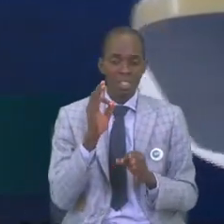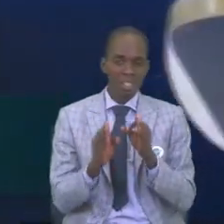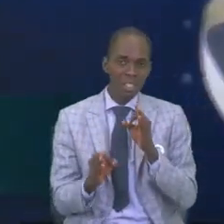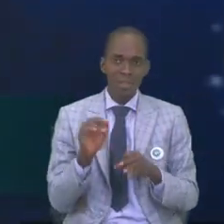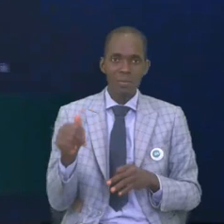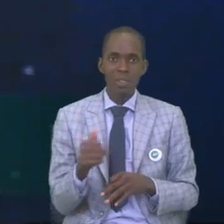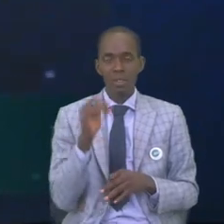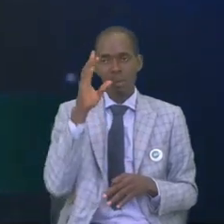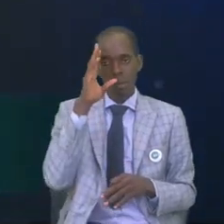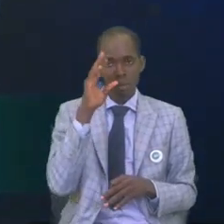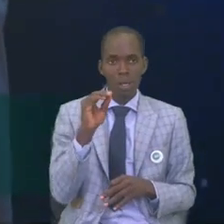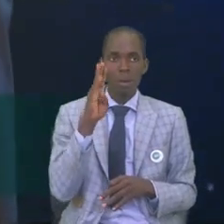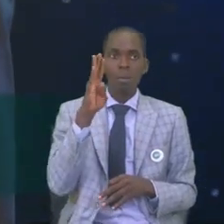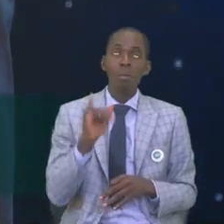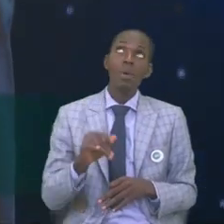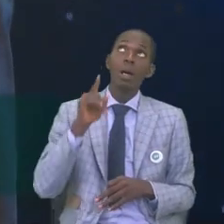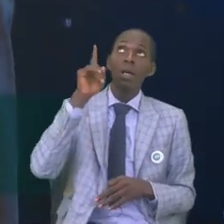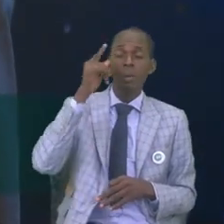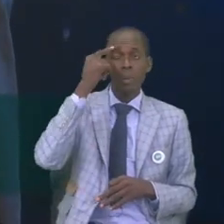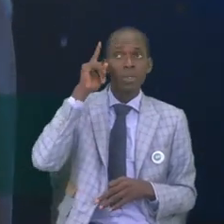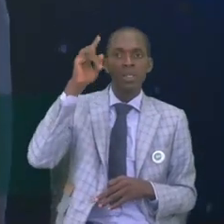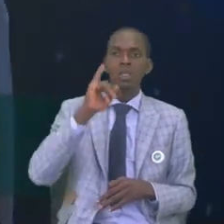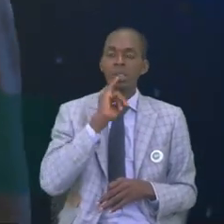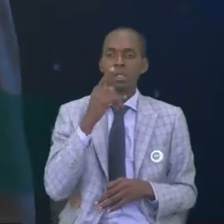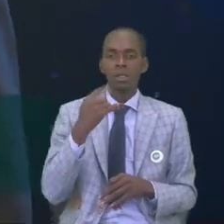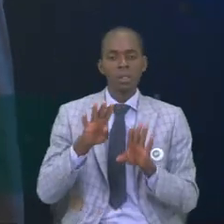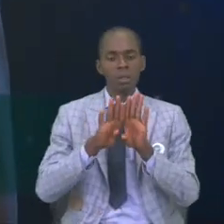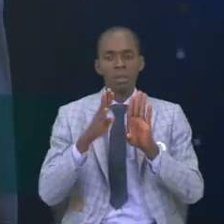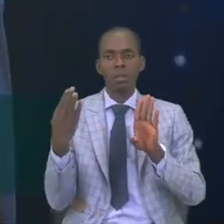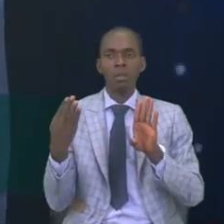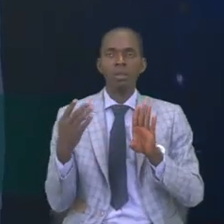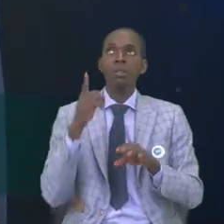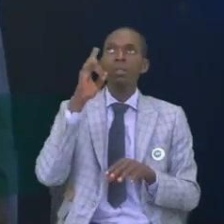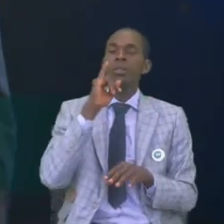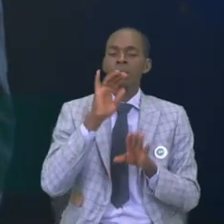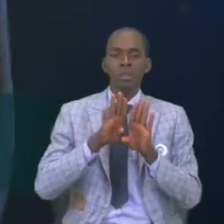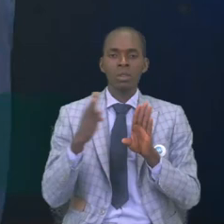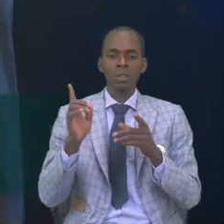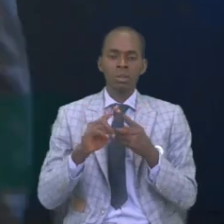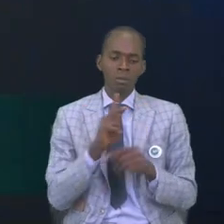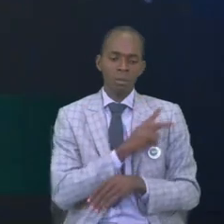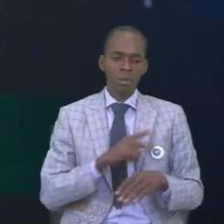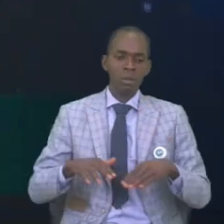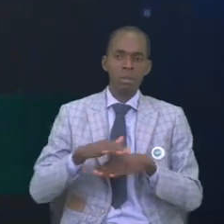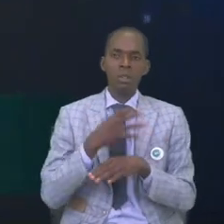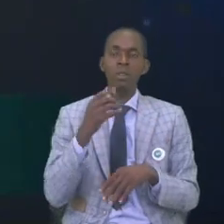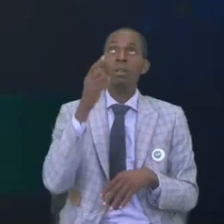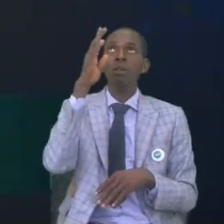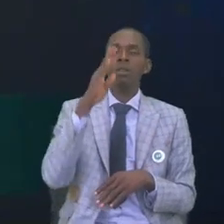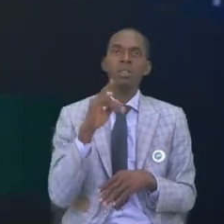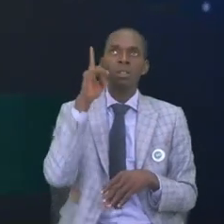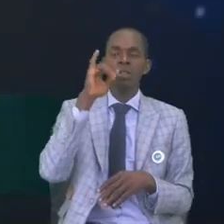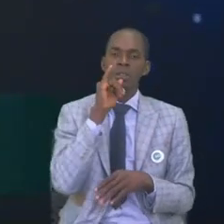by him, because he is the door into the kingdom of God, he is the door